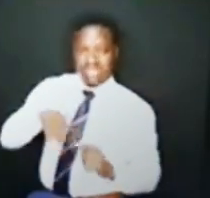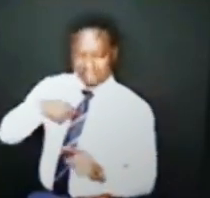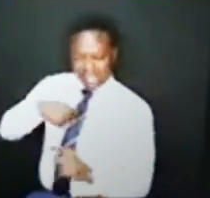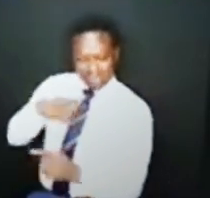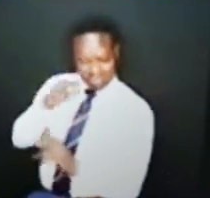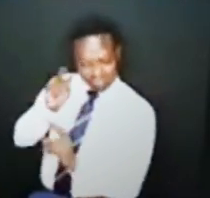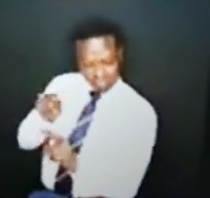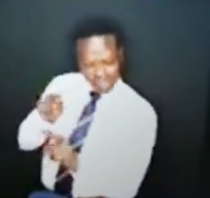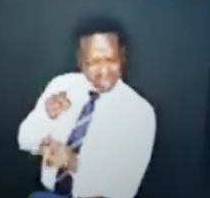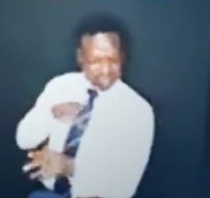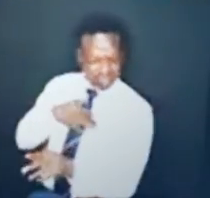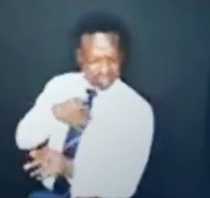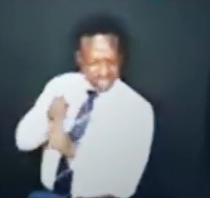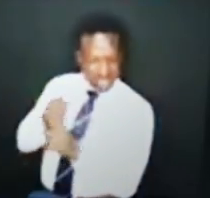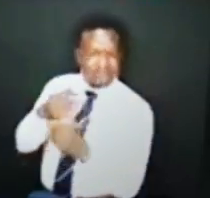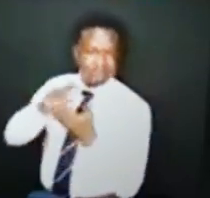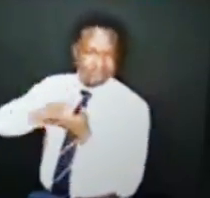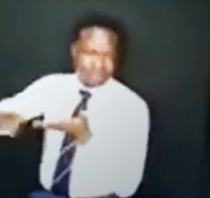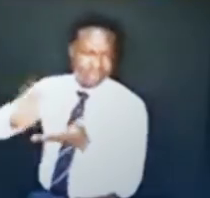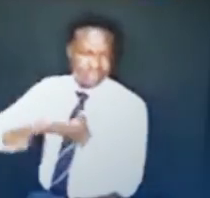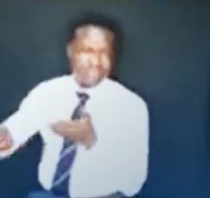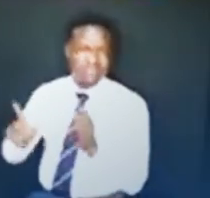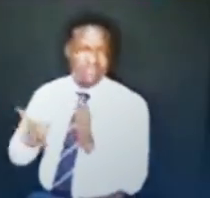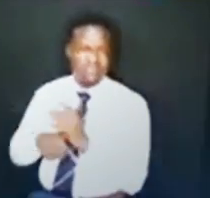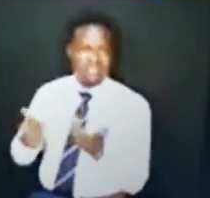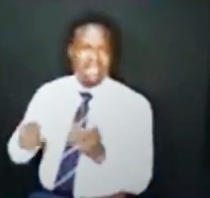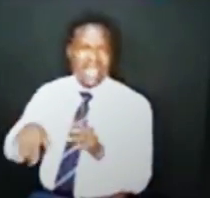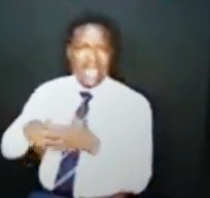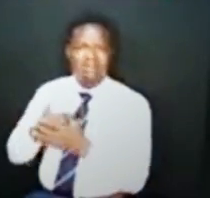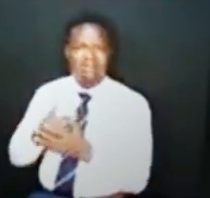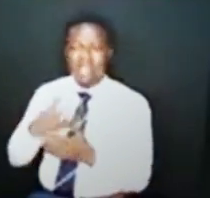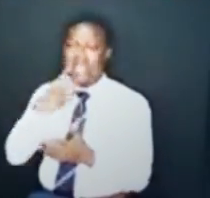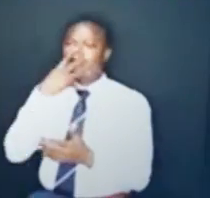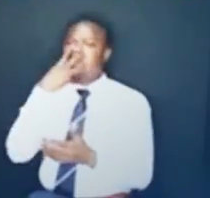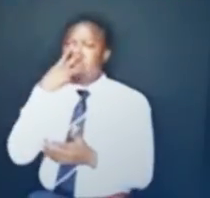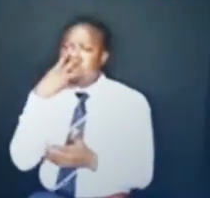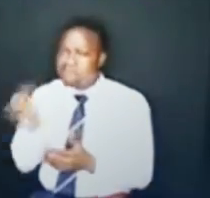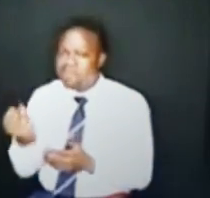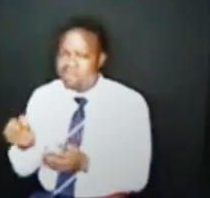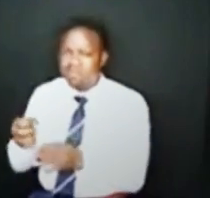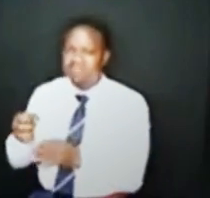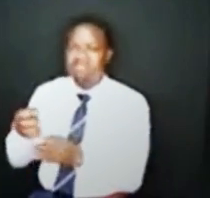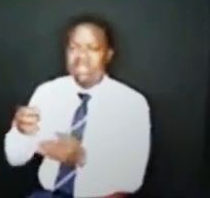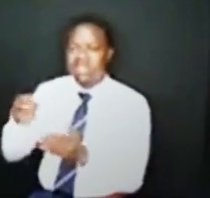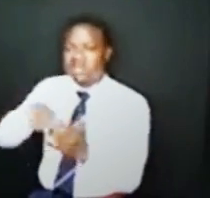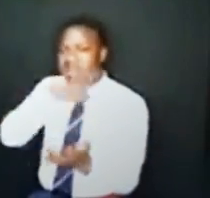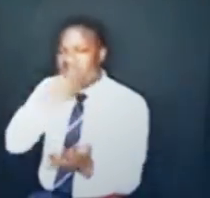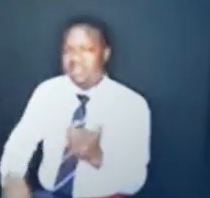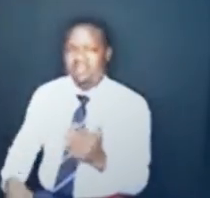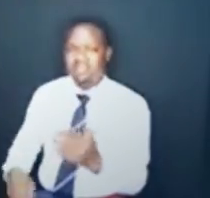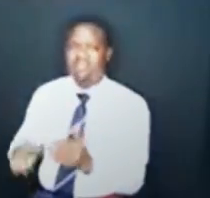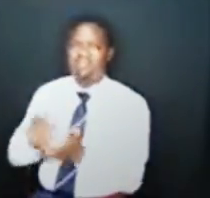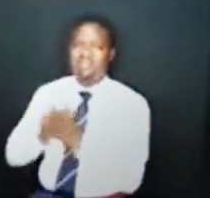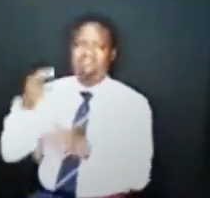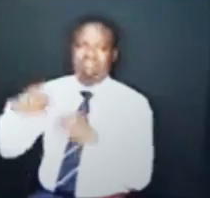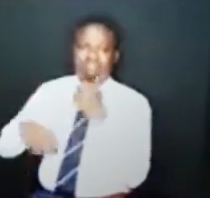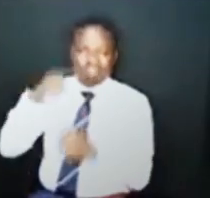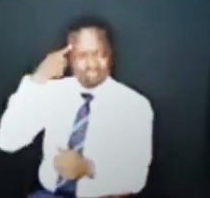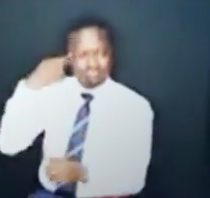forgiven them. But reversing the curse was a